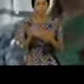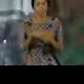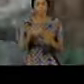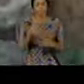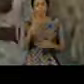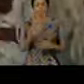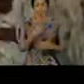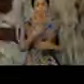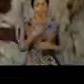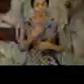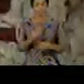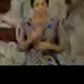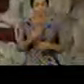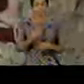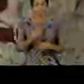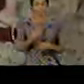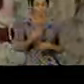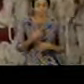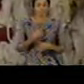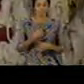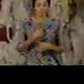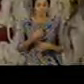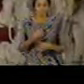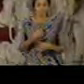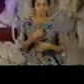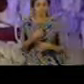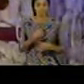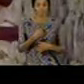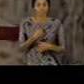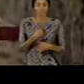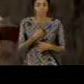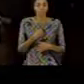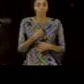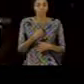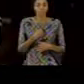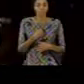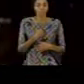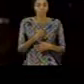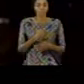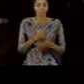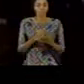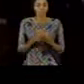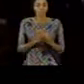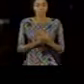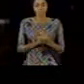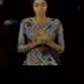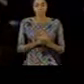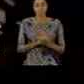Thank you.